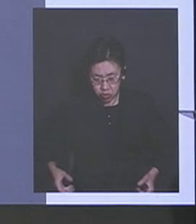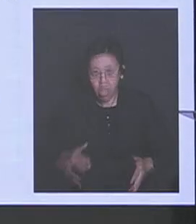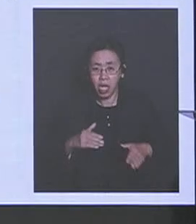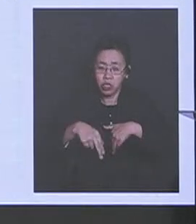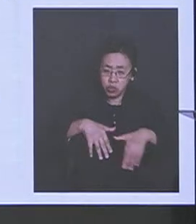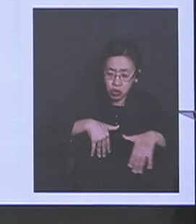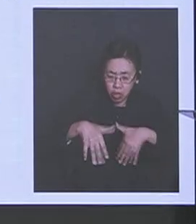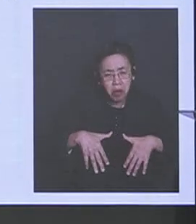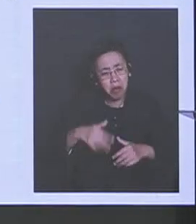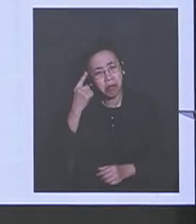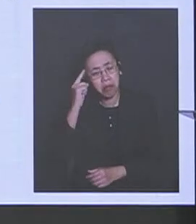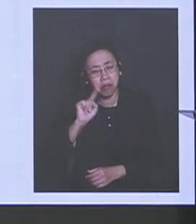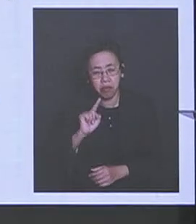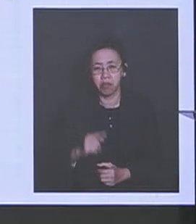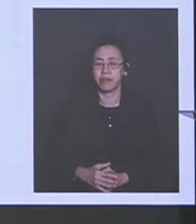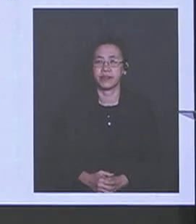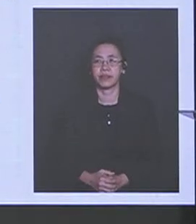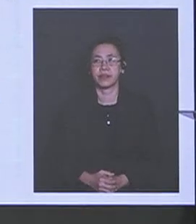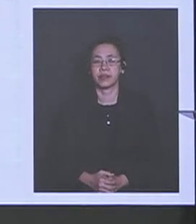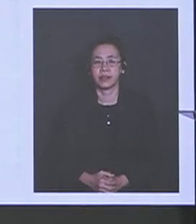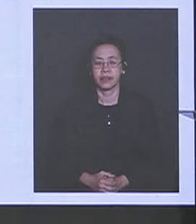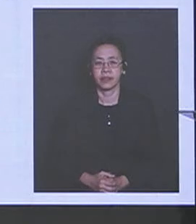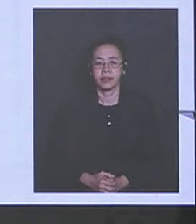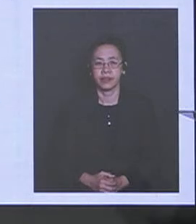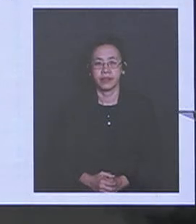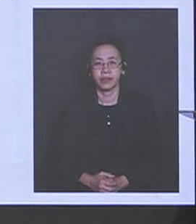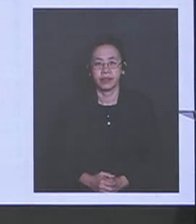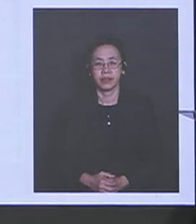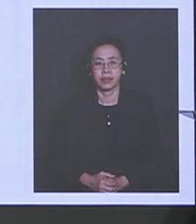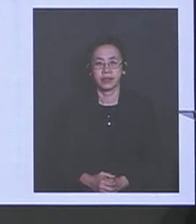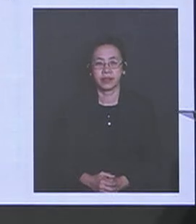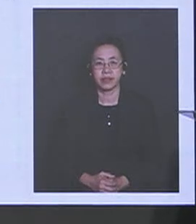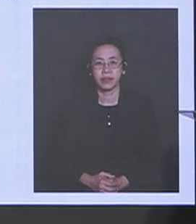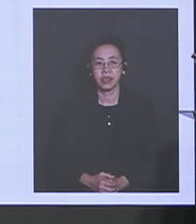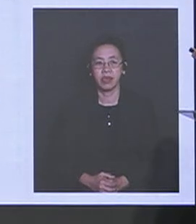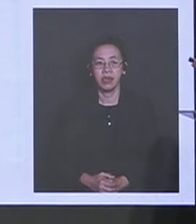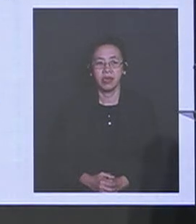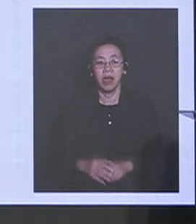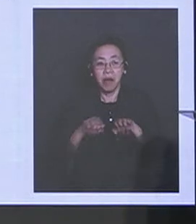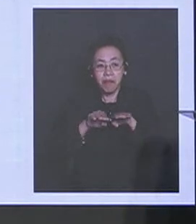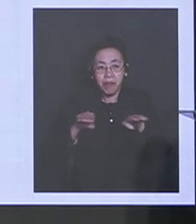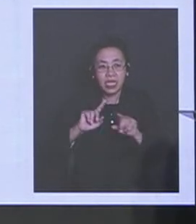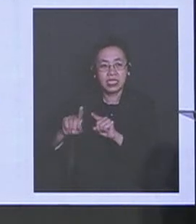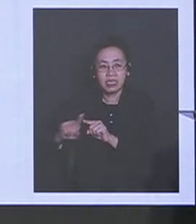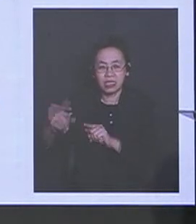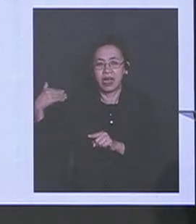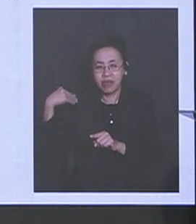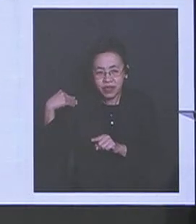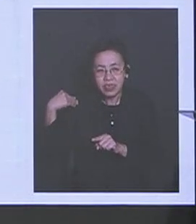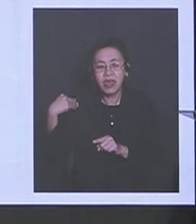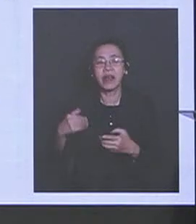And then we had some protocol, some steps, you know, what do you do? I think hopefully this should be pretty obvious to many of the students in the room,